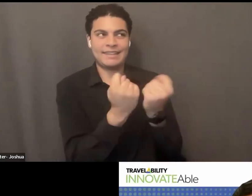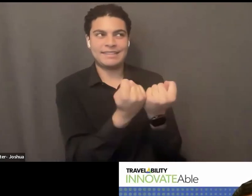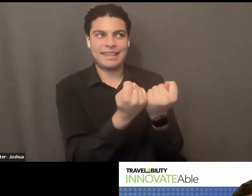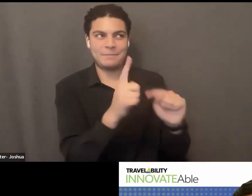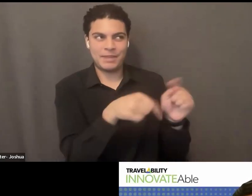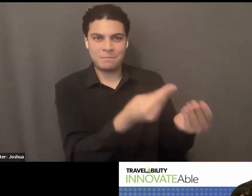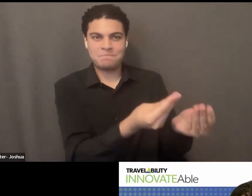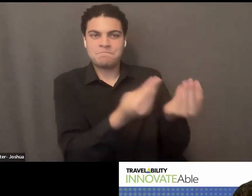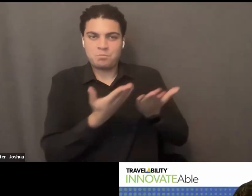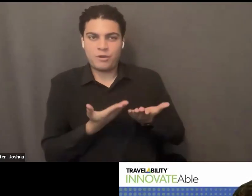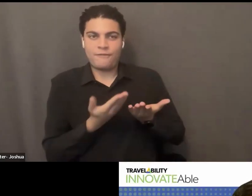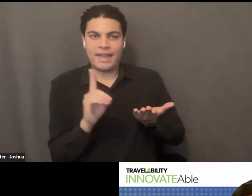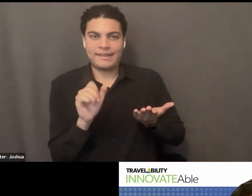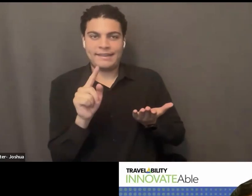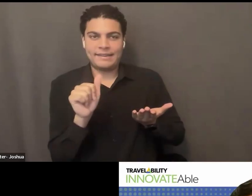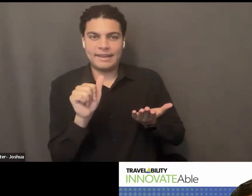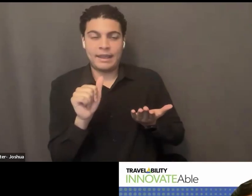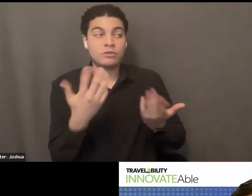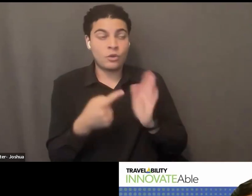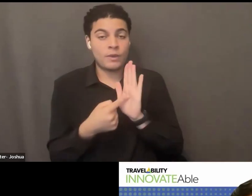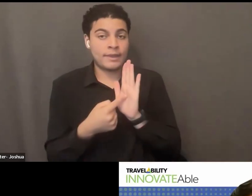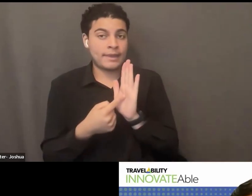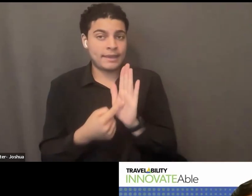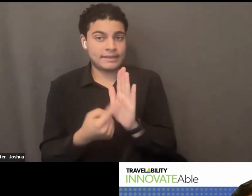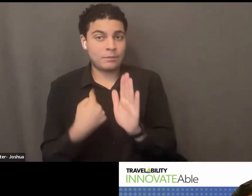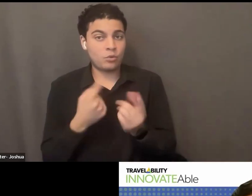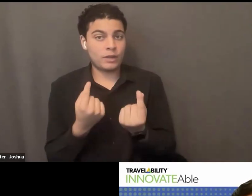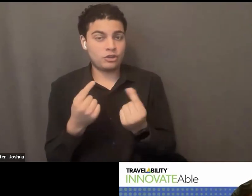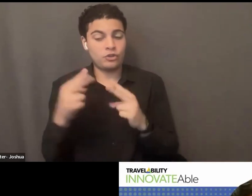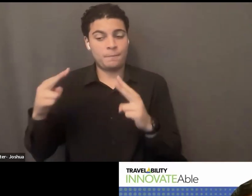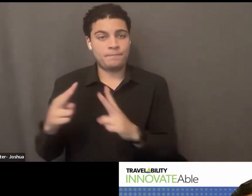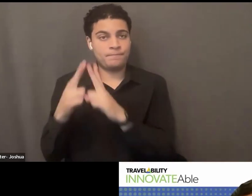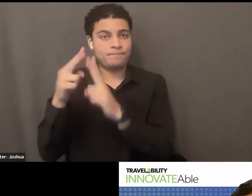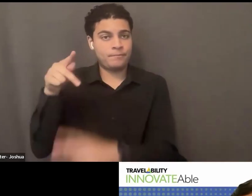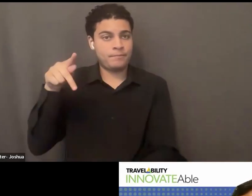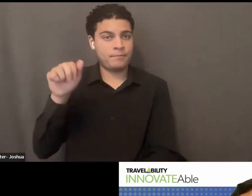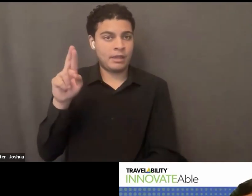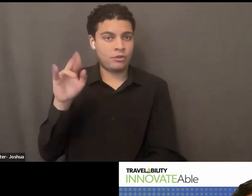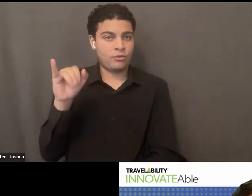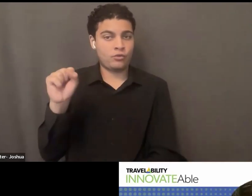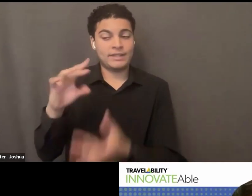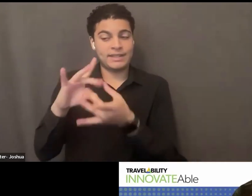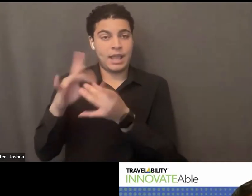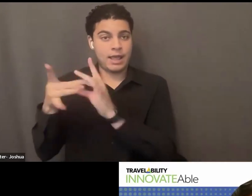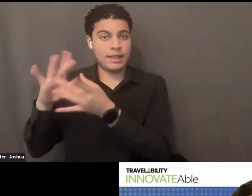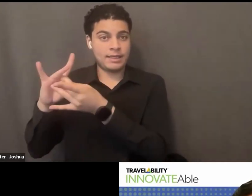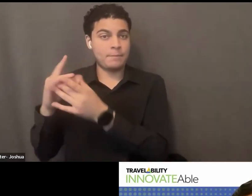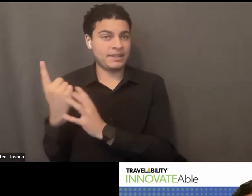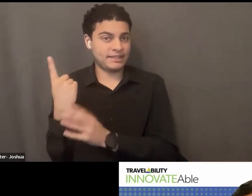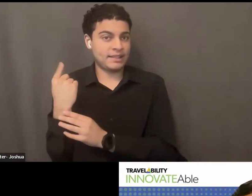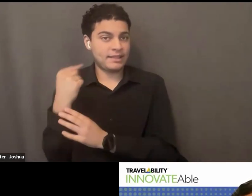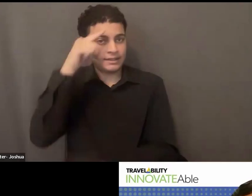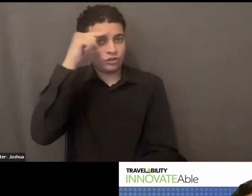team. So for example, we work on the Paris Olympics last summer. They do not provide any